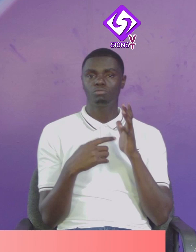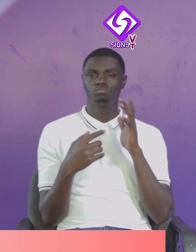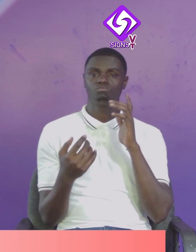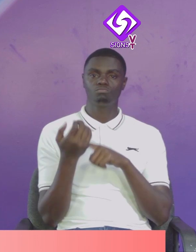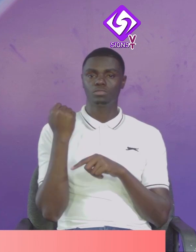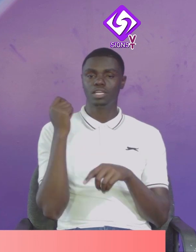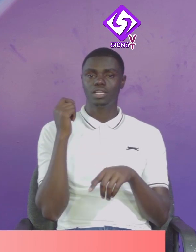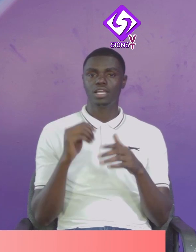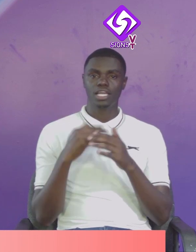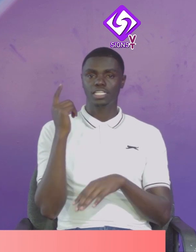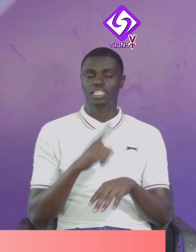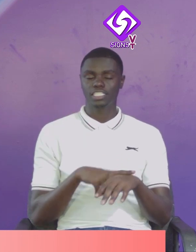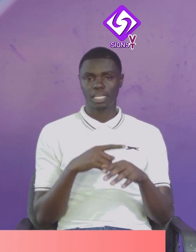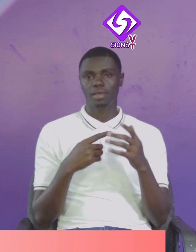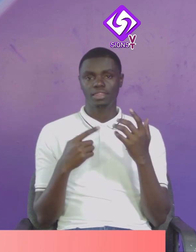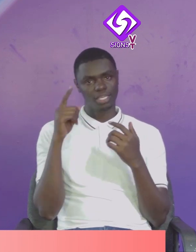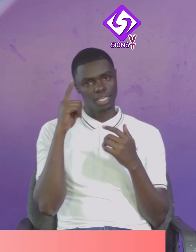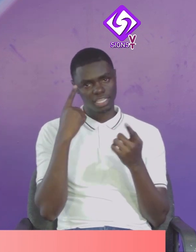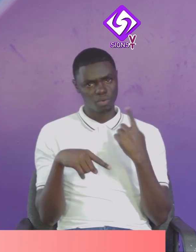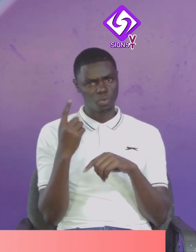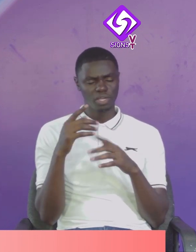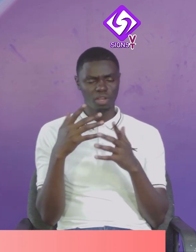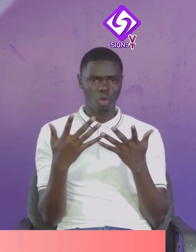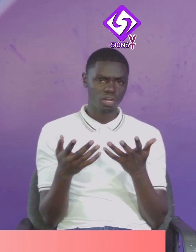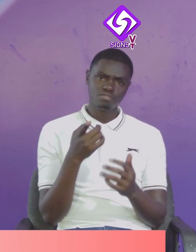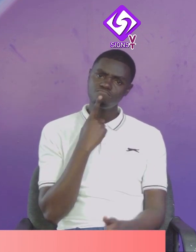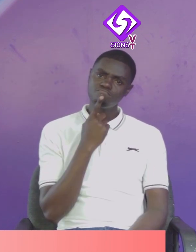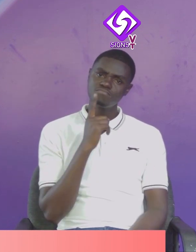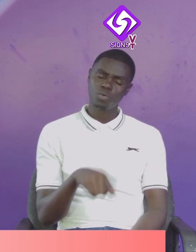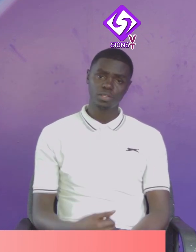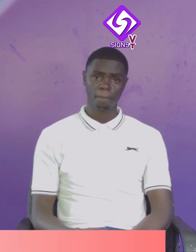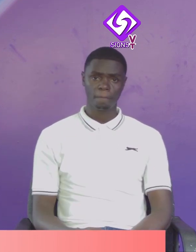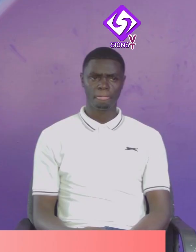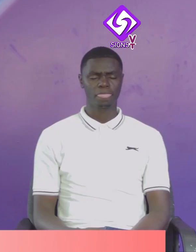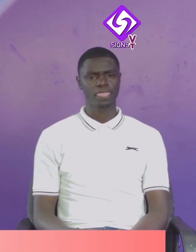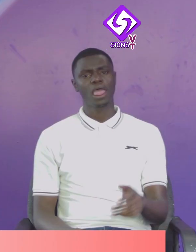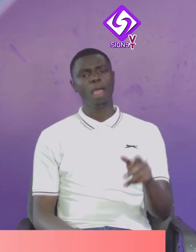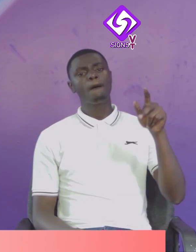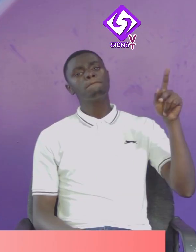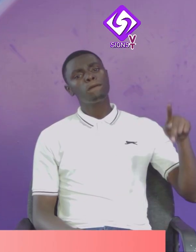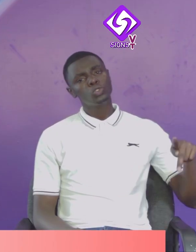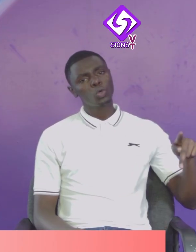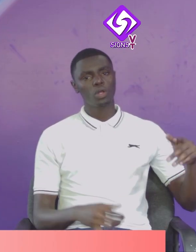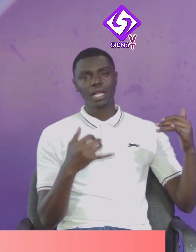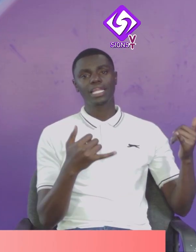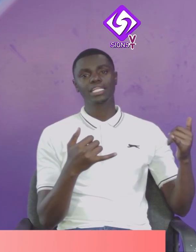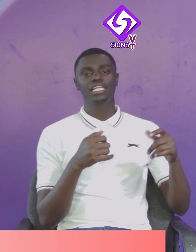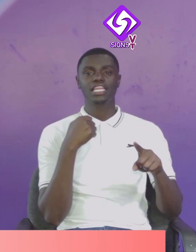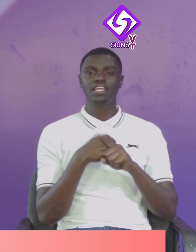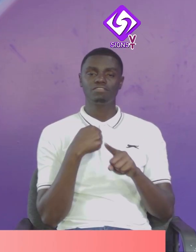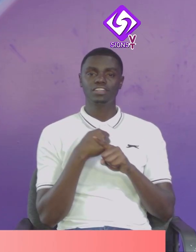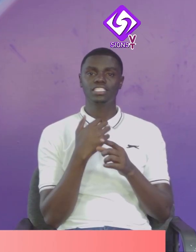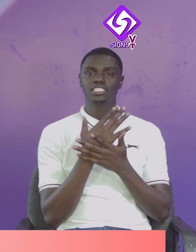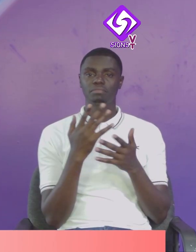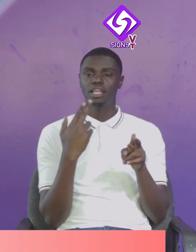next time round in this particular game? How do you see this panning out, Makona? Portugal, currently, they are fighting something we